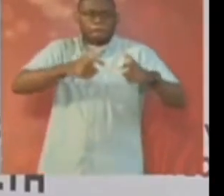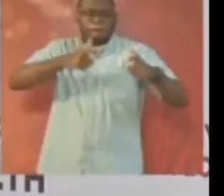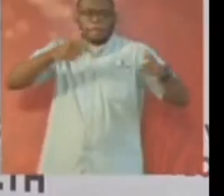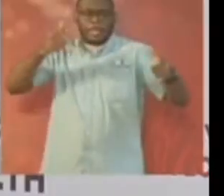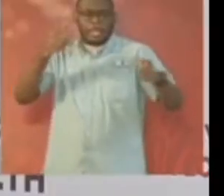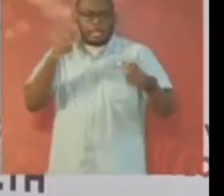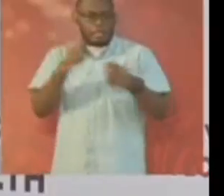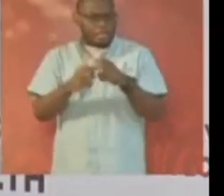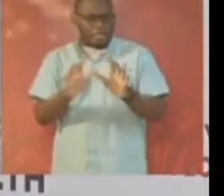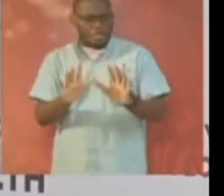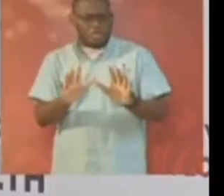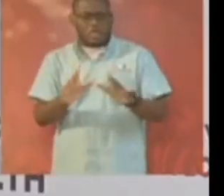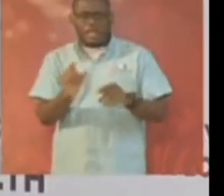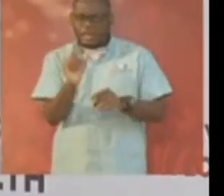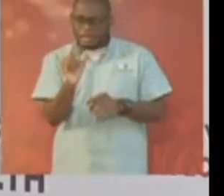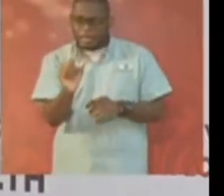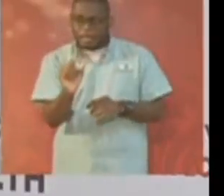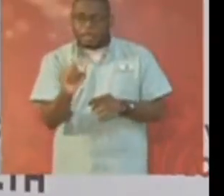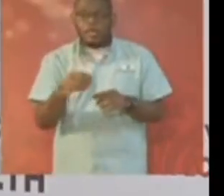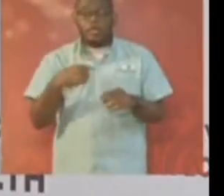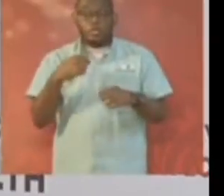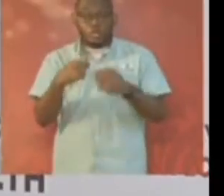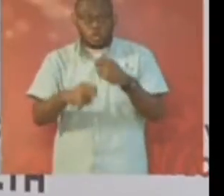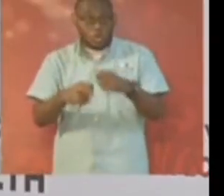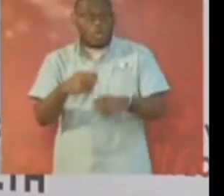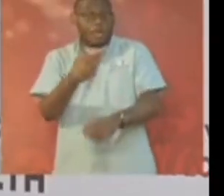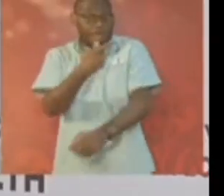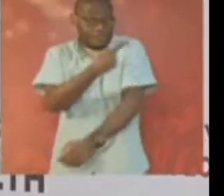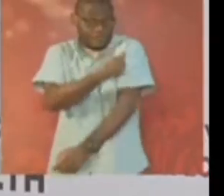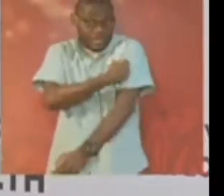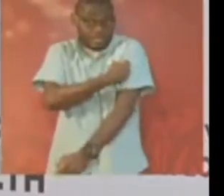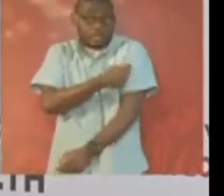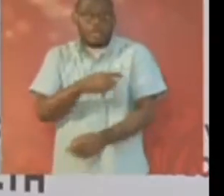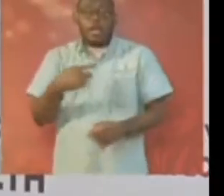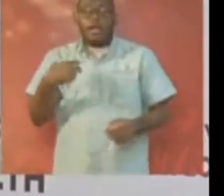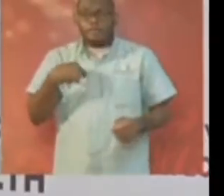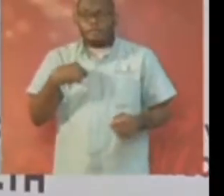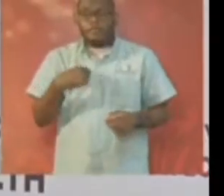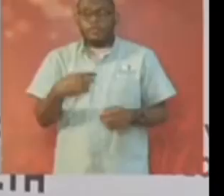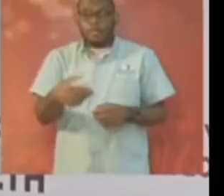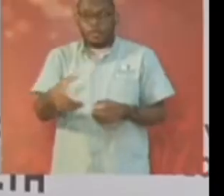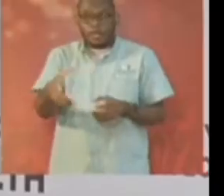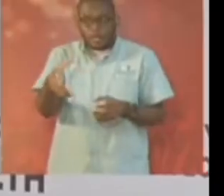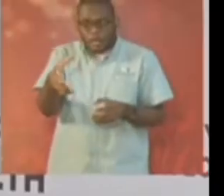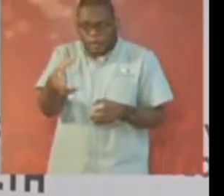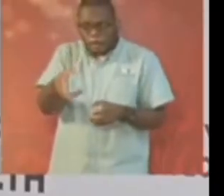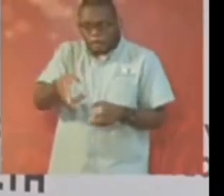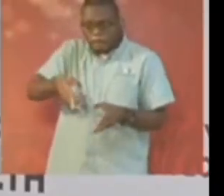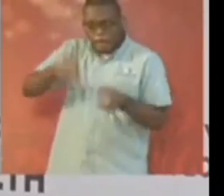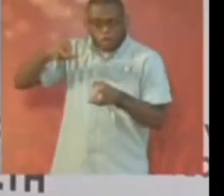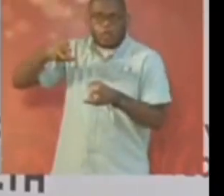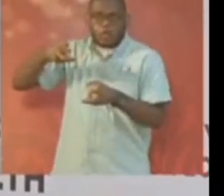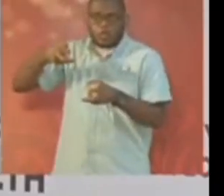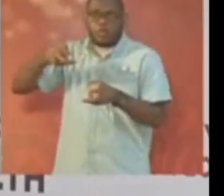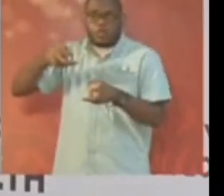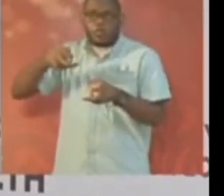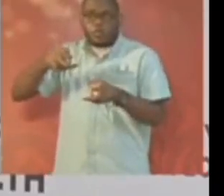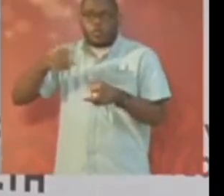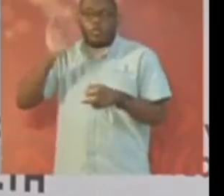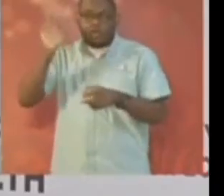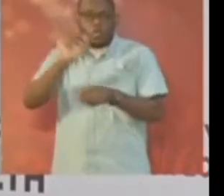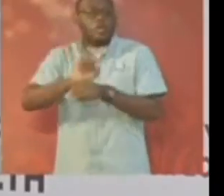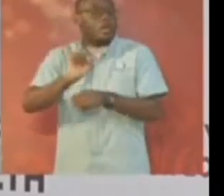your immune system's ability to recognize them over a short space of time. So we believe that in the time frame in which a vaccine